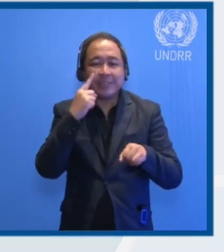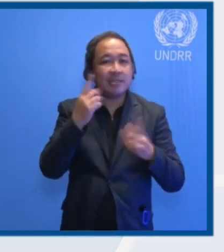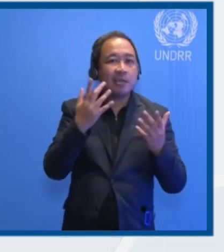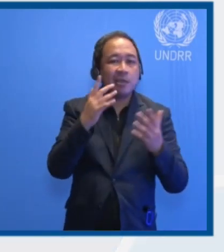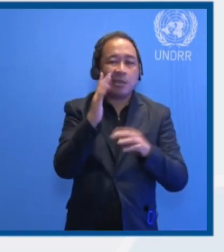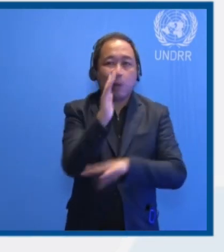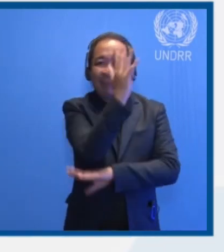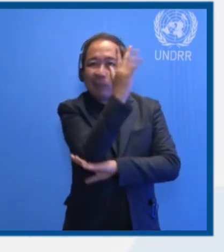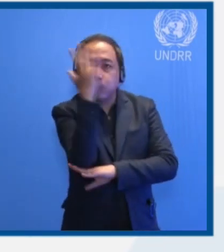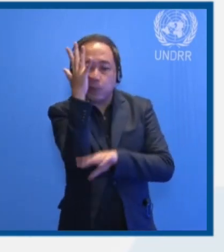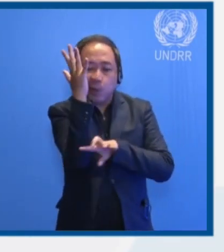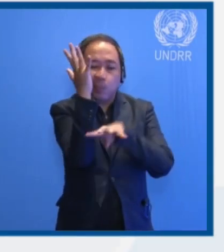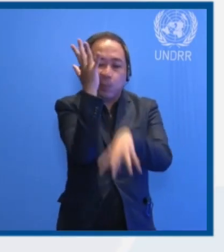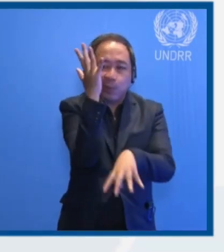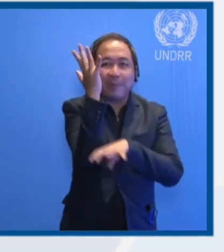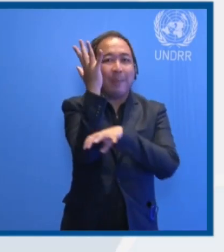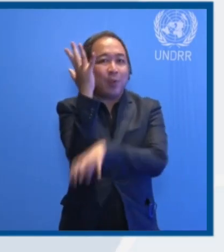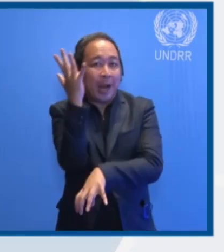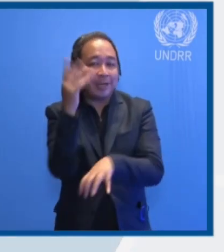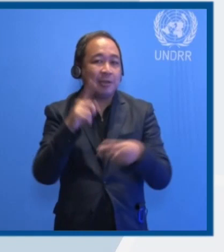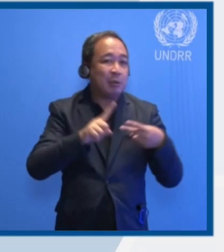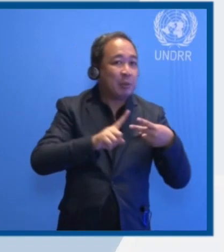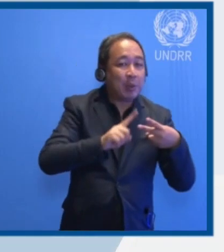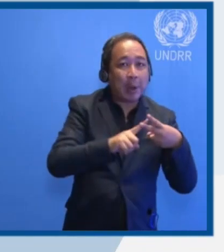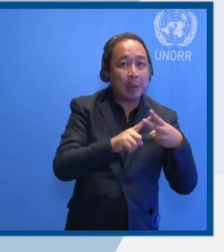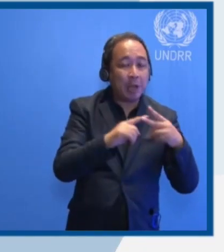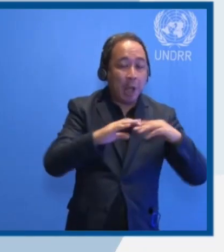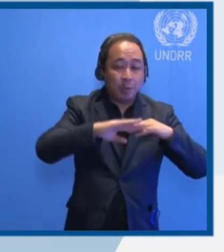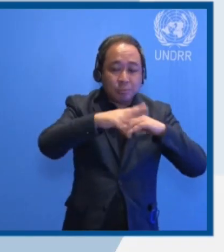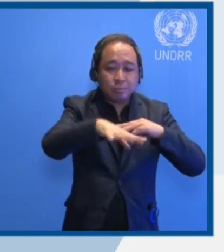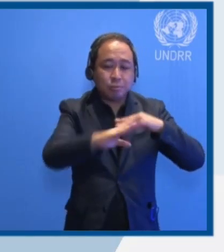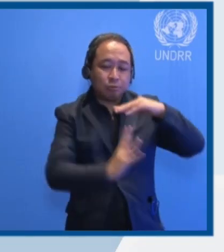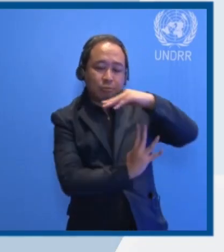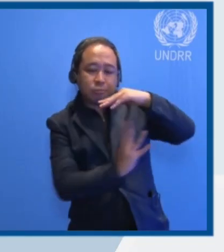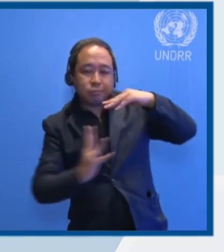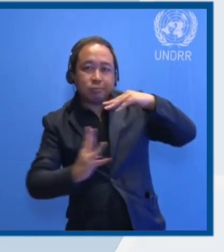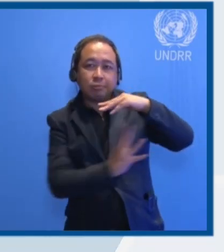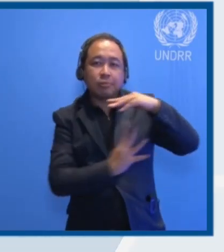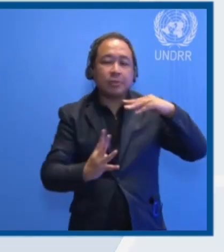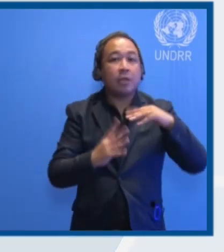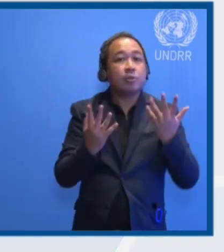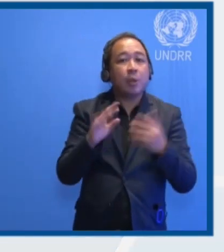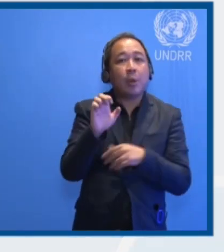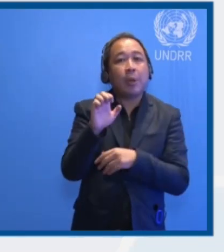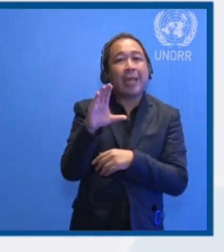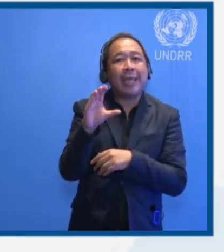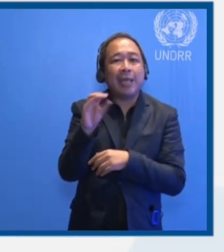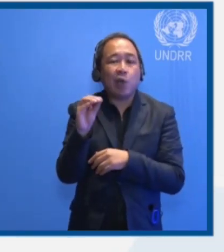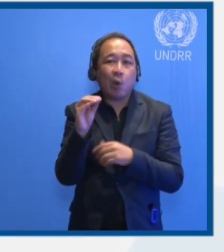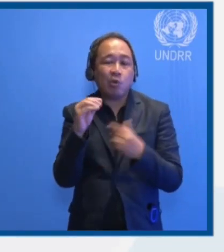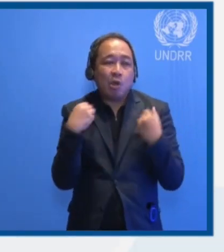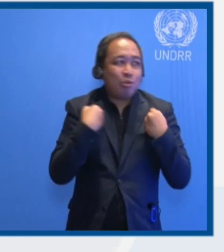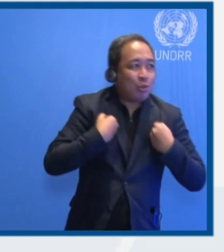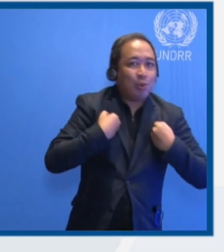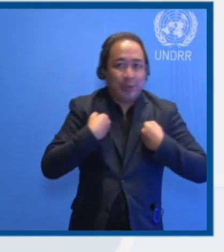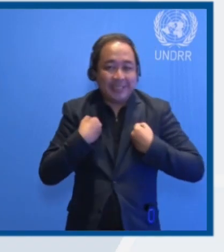has carbon credits associated to it. It has ecotourism revenue, sustainable fishery revenue